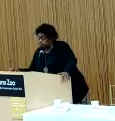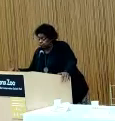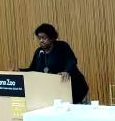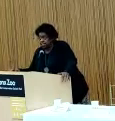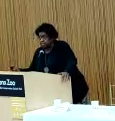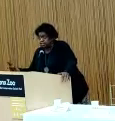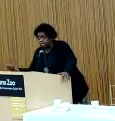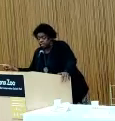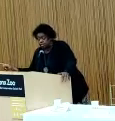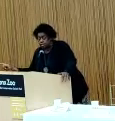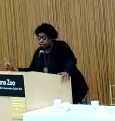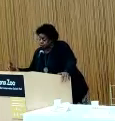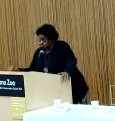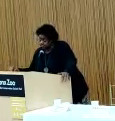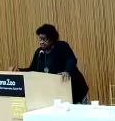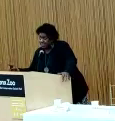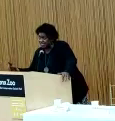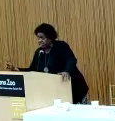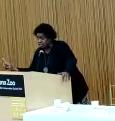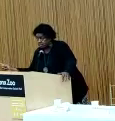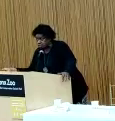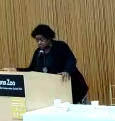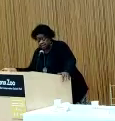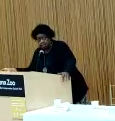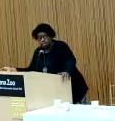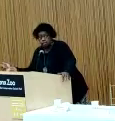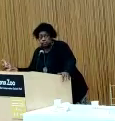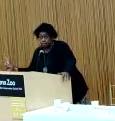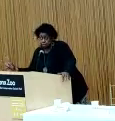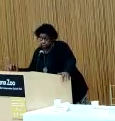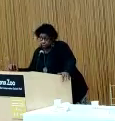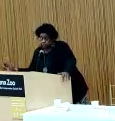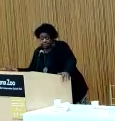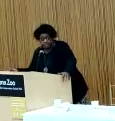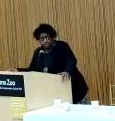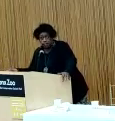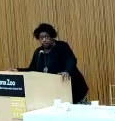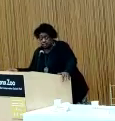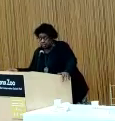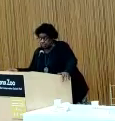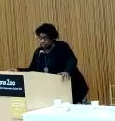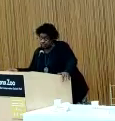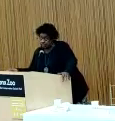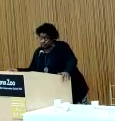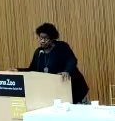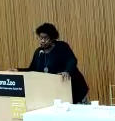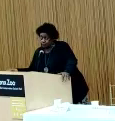if you discriminate against the agent you're discriminating against the client which means you're in